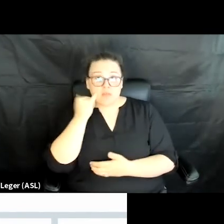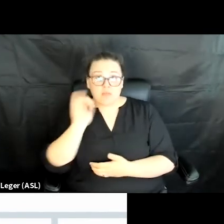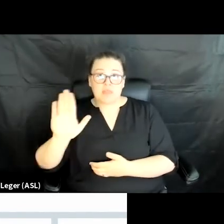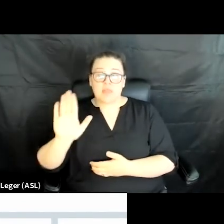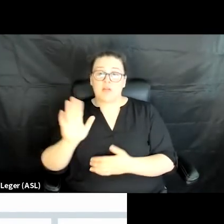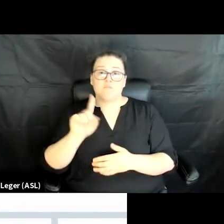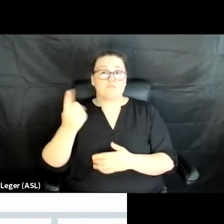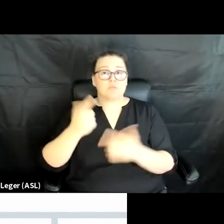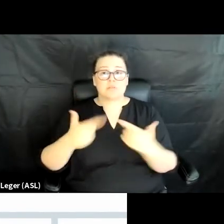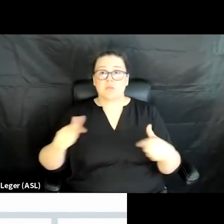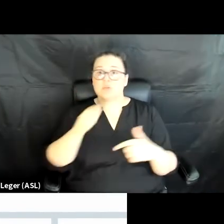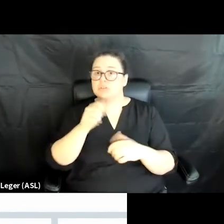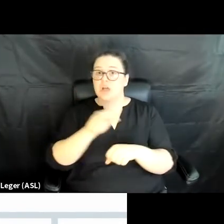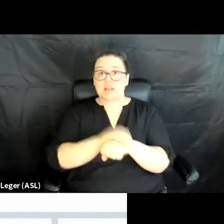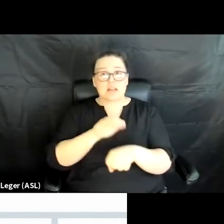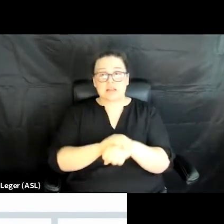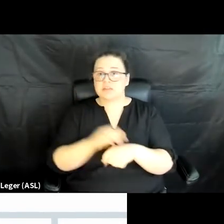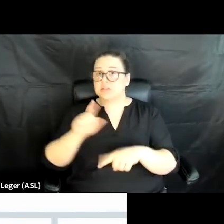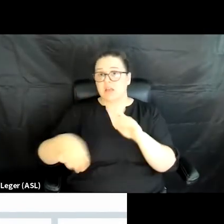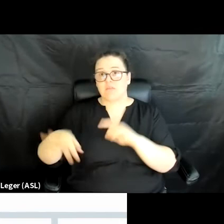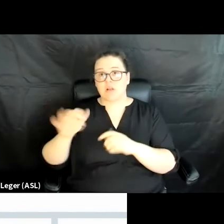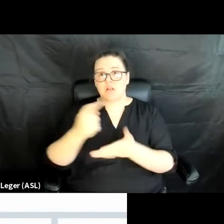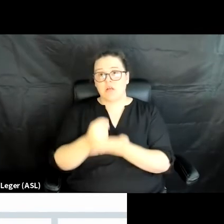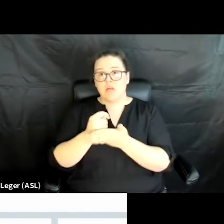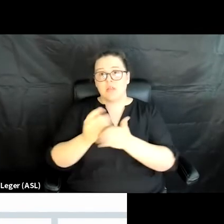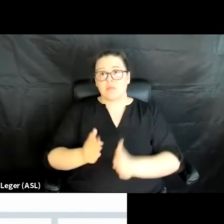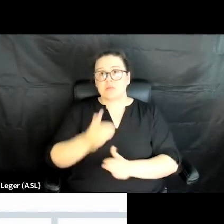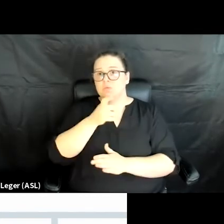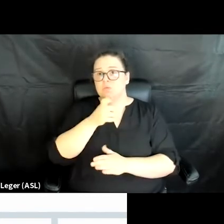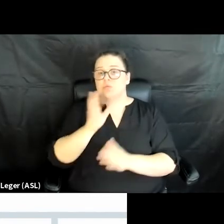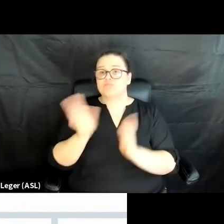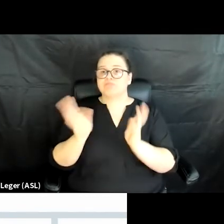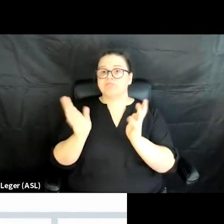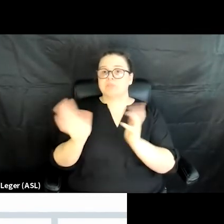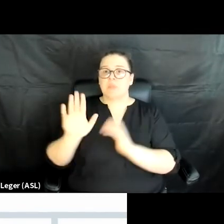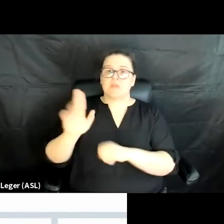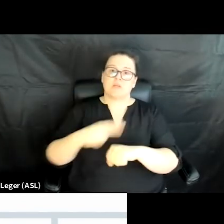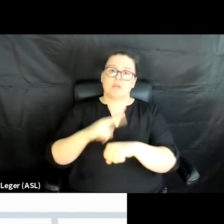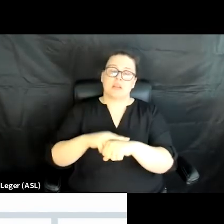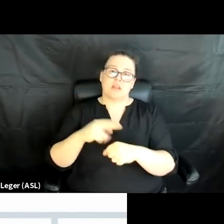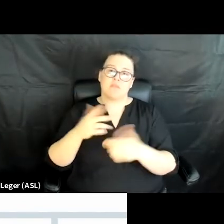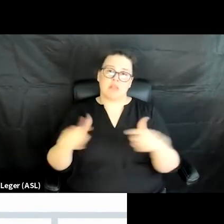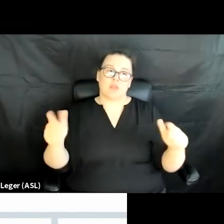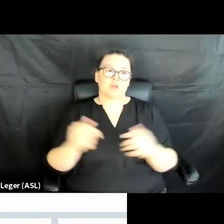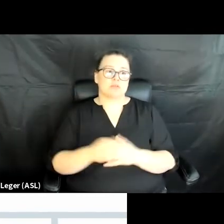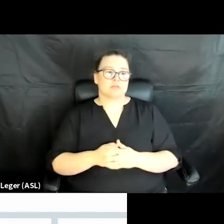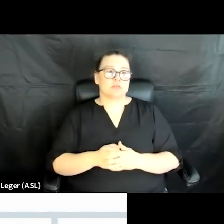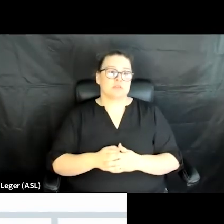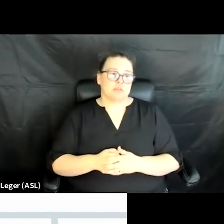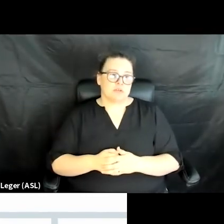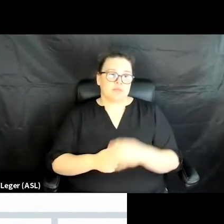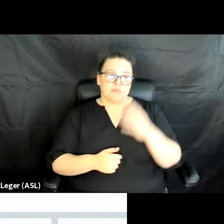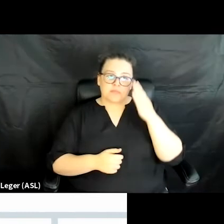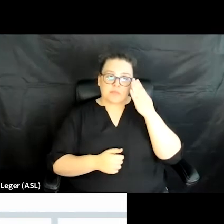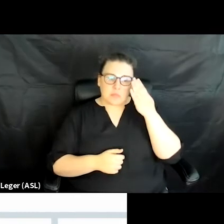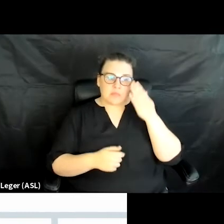to, find a therapist that does speak their native language. The healthcare illiteracy and the ignorance. Okay, we all recognize,